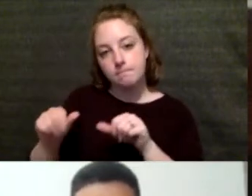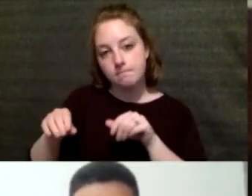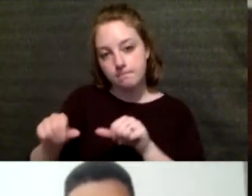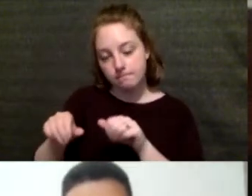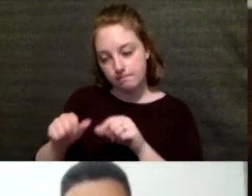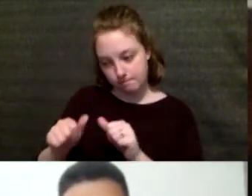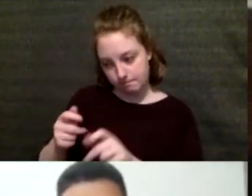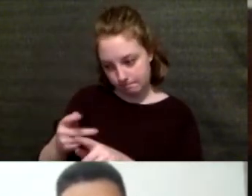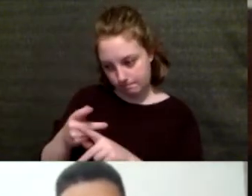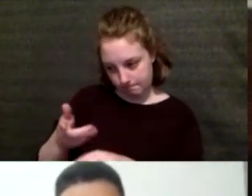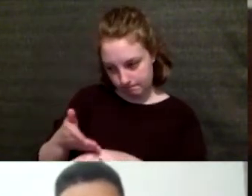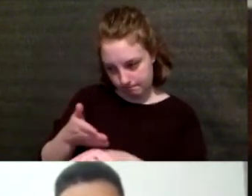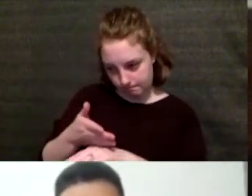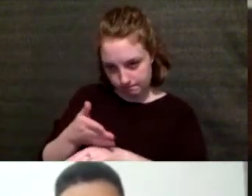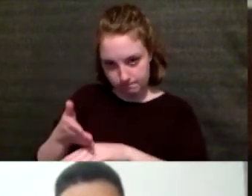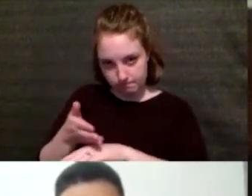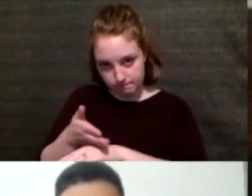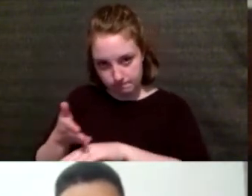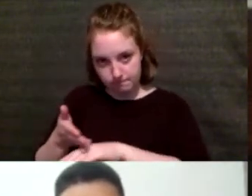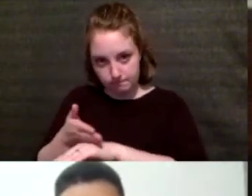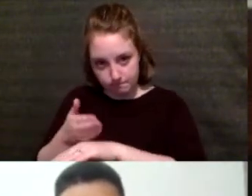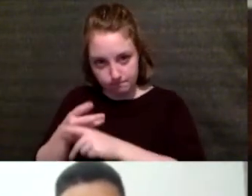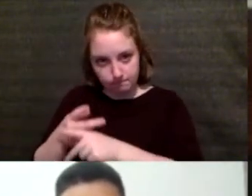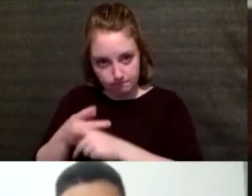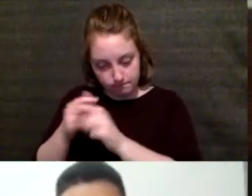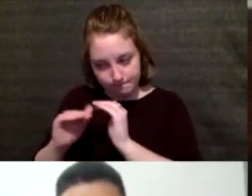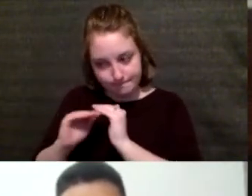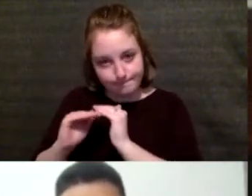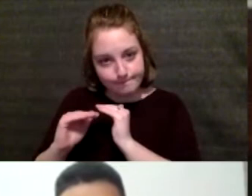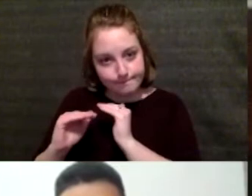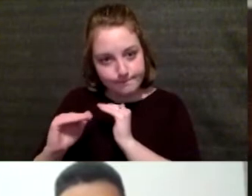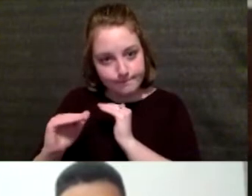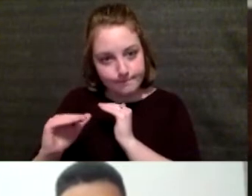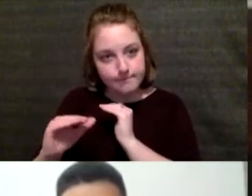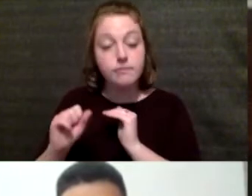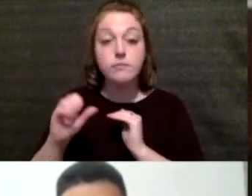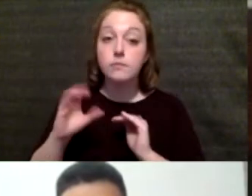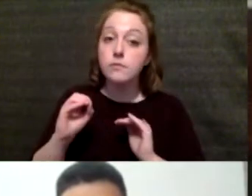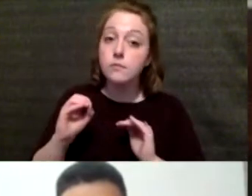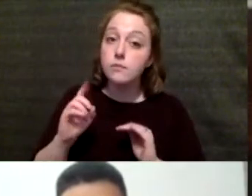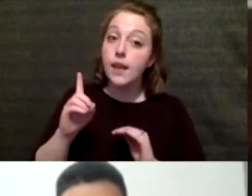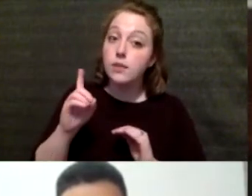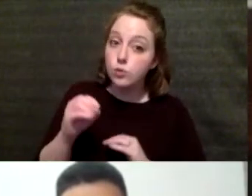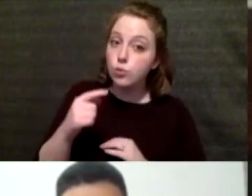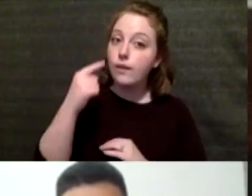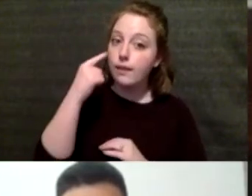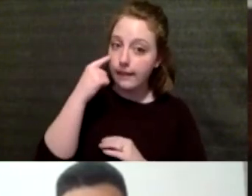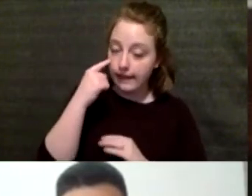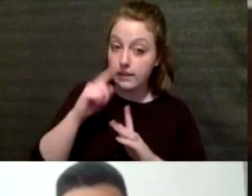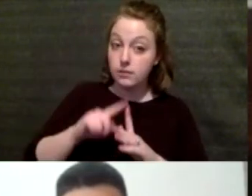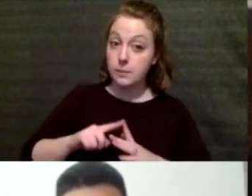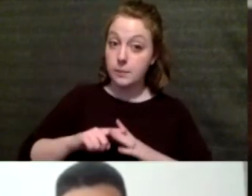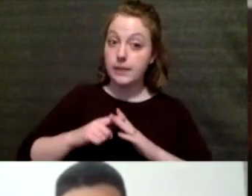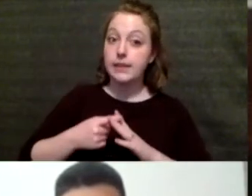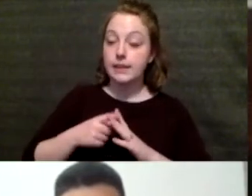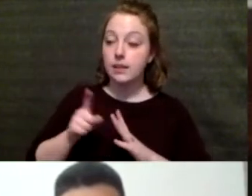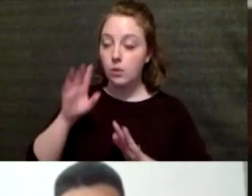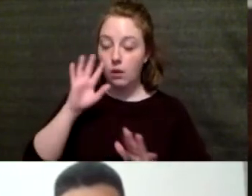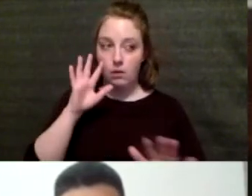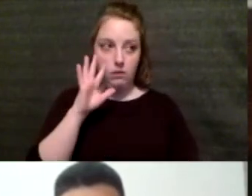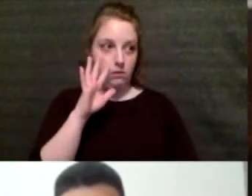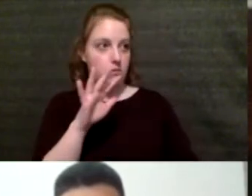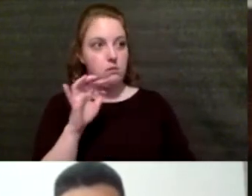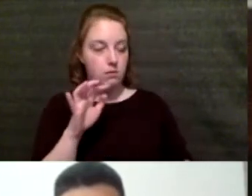it. Um, so I think that initially there will be, um, some shock,